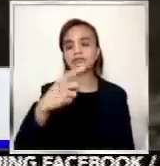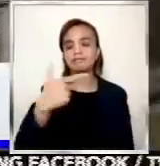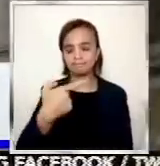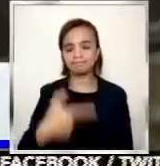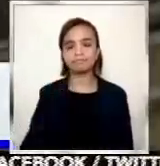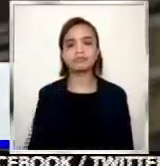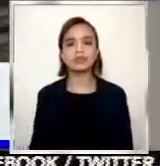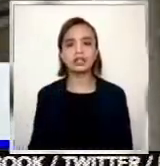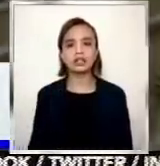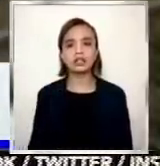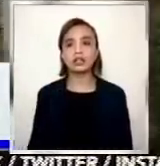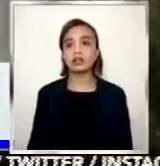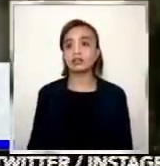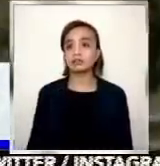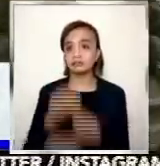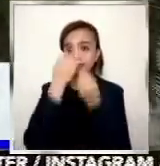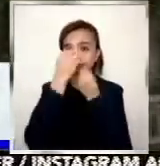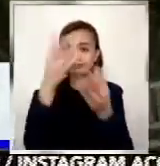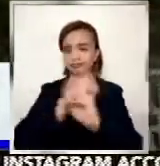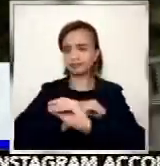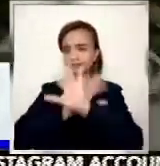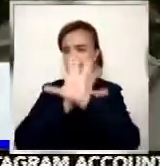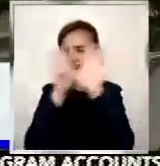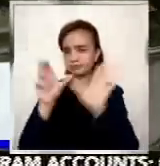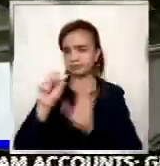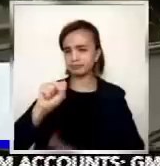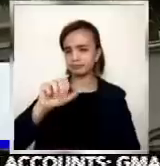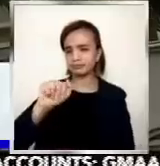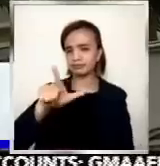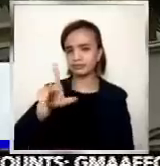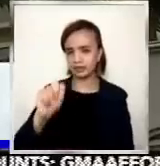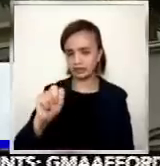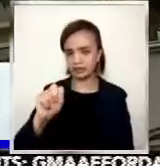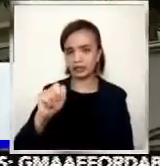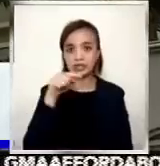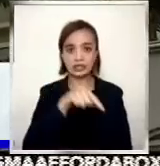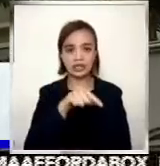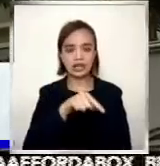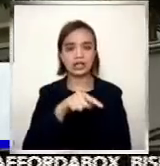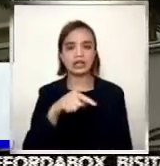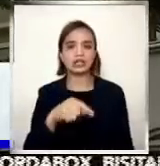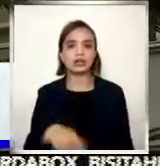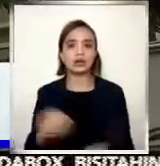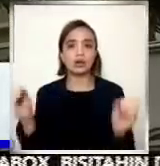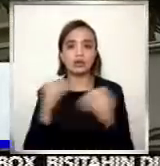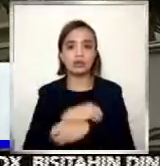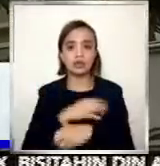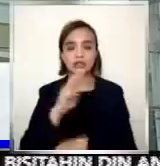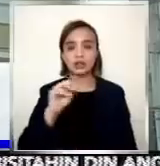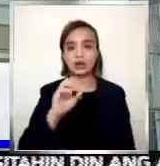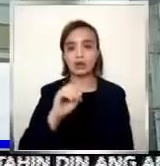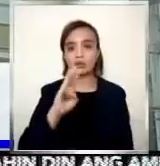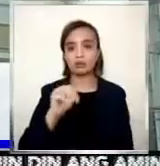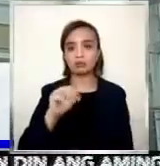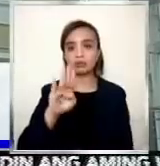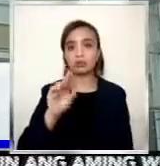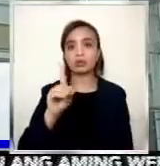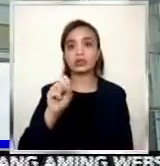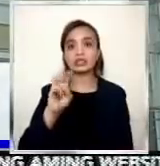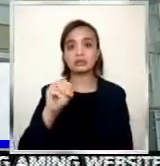ang paglalabas ng SALN, magsusumite ng proposed draft bill ang Office of the Ombudsman para amyendahan ang